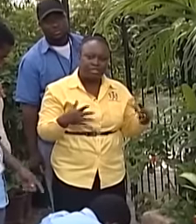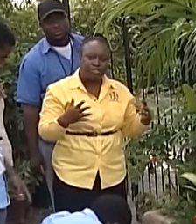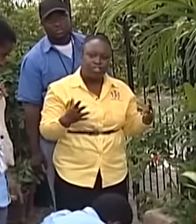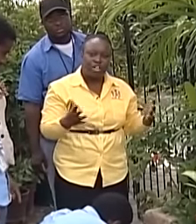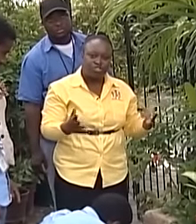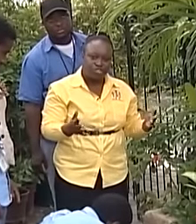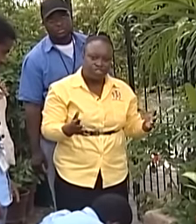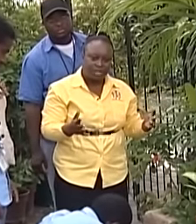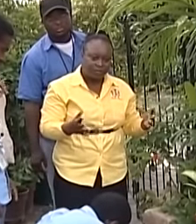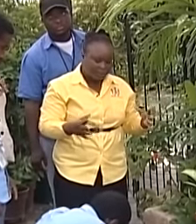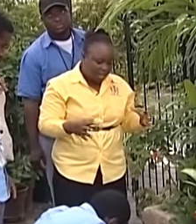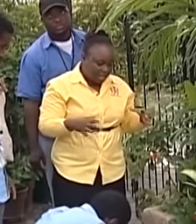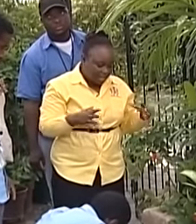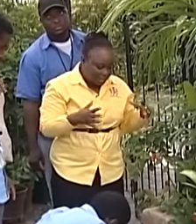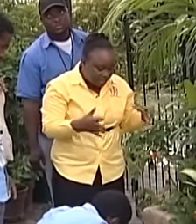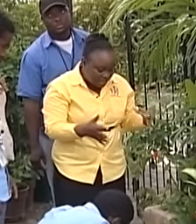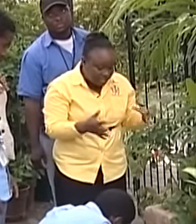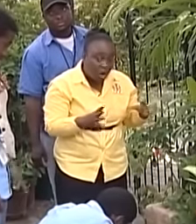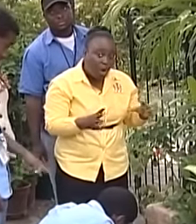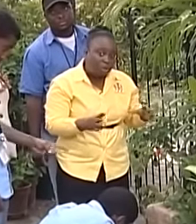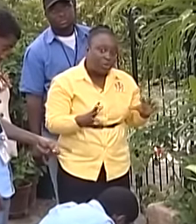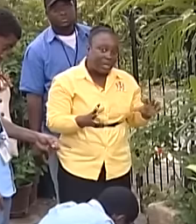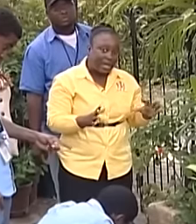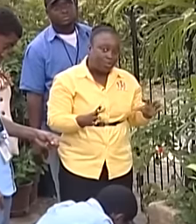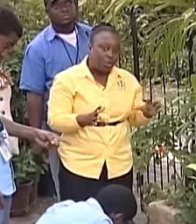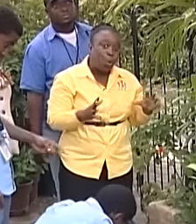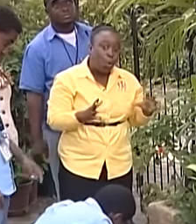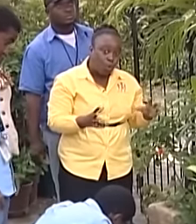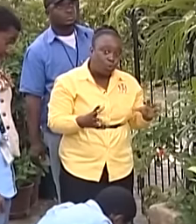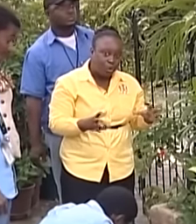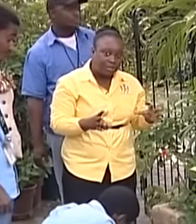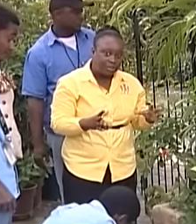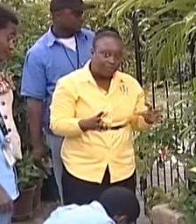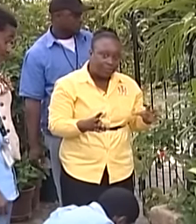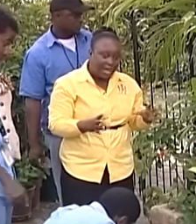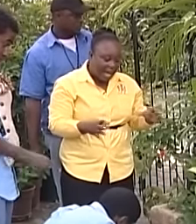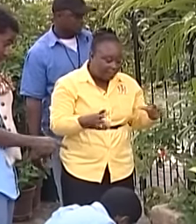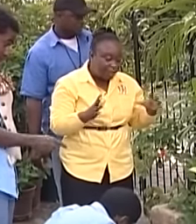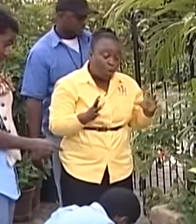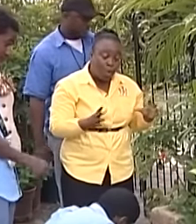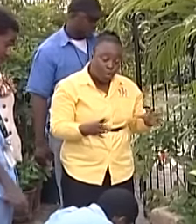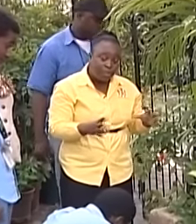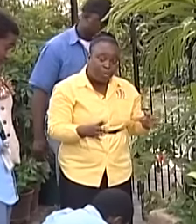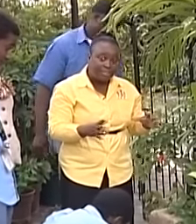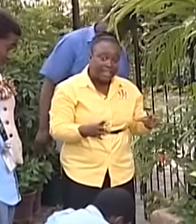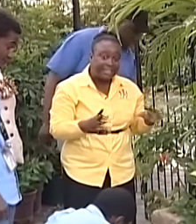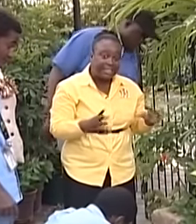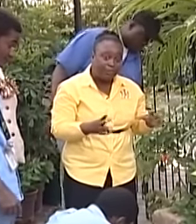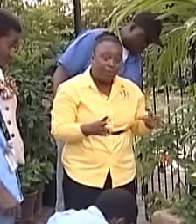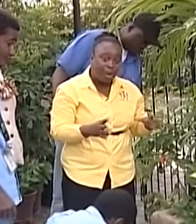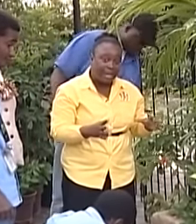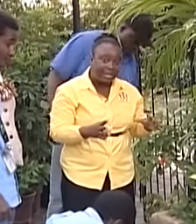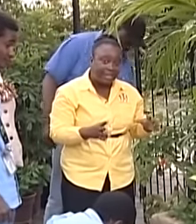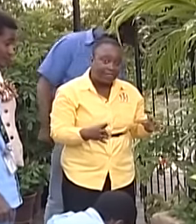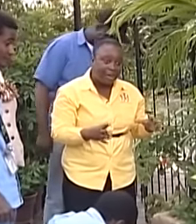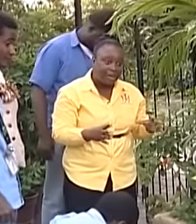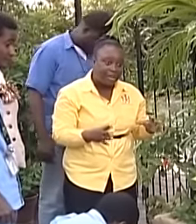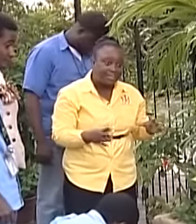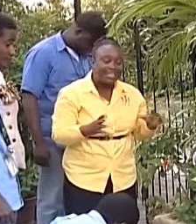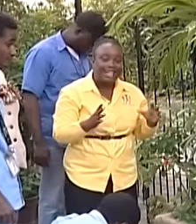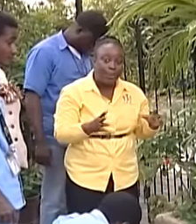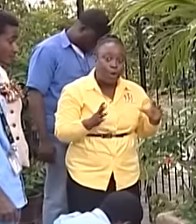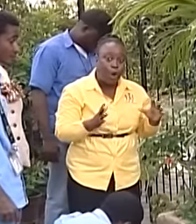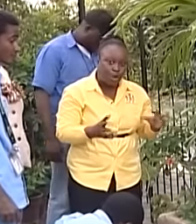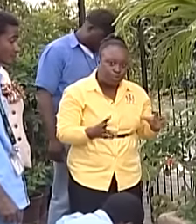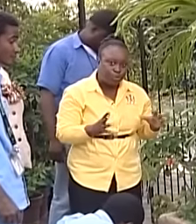especially during construction. These are also able to hold water. And if they're holding water and sit for a while in the